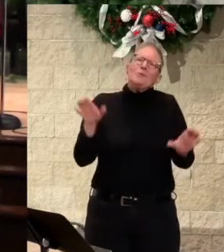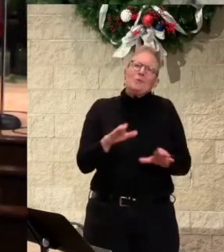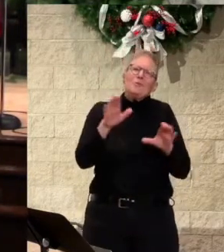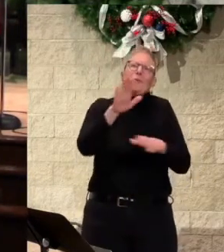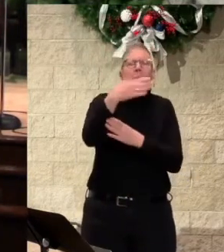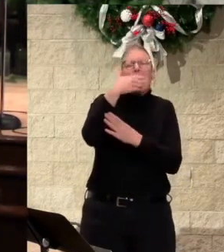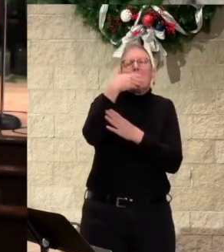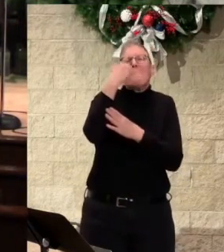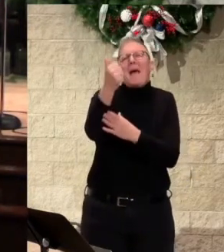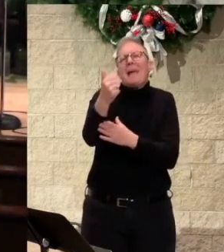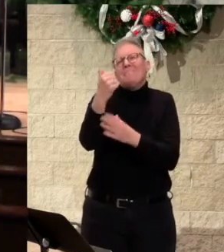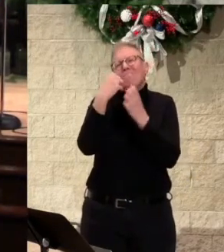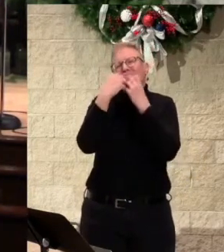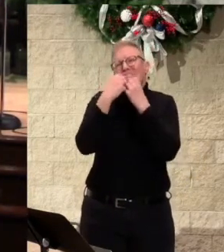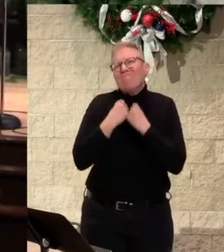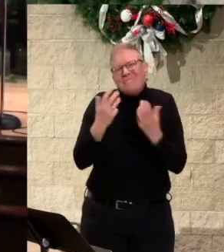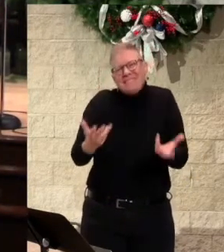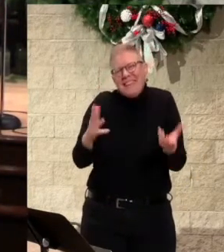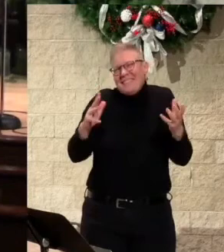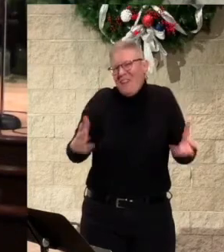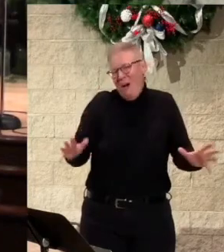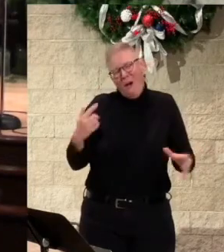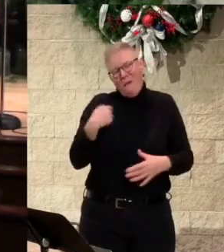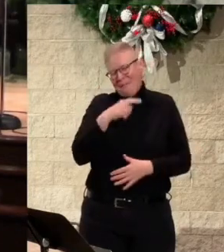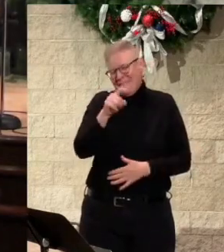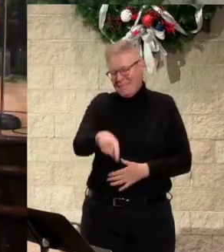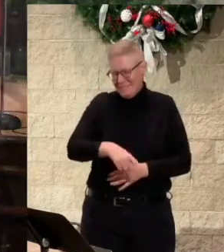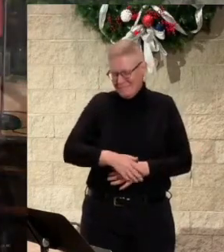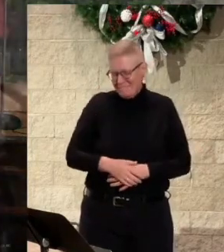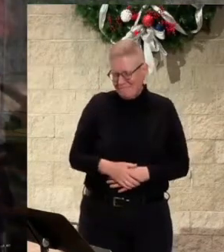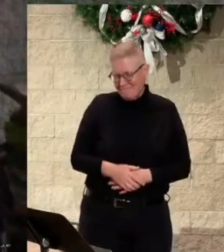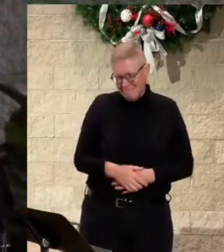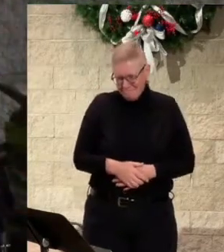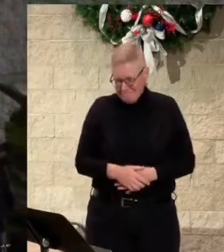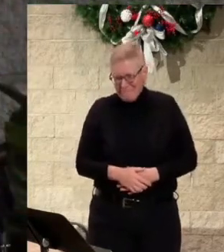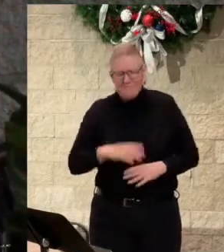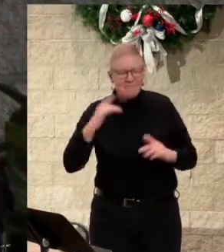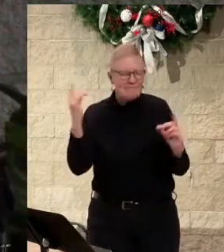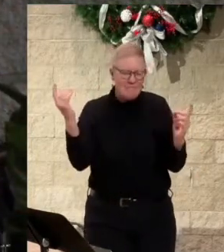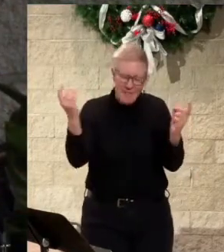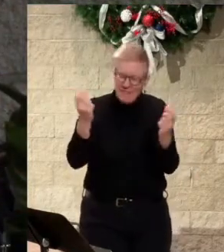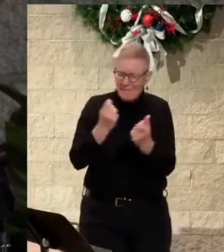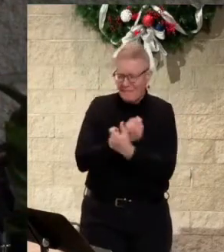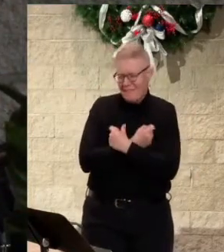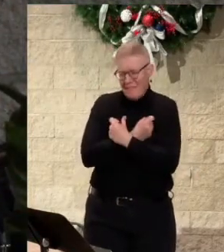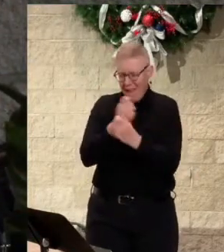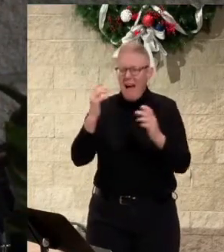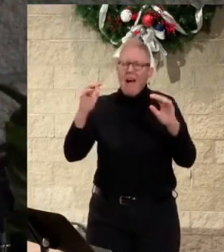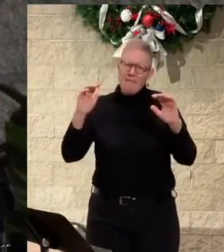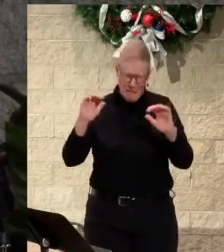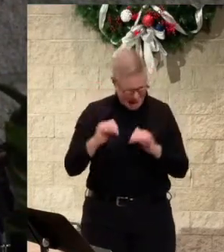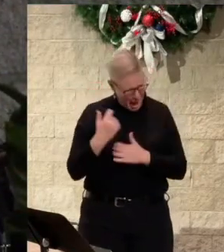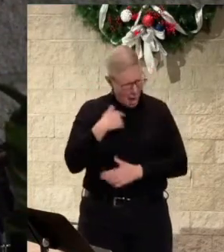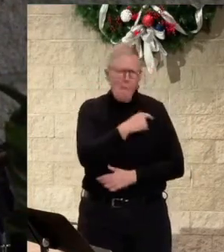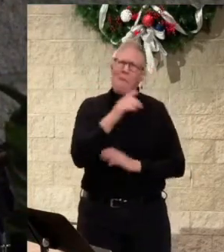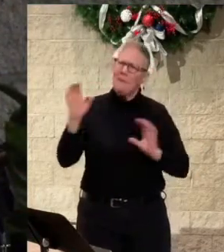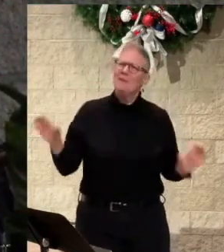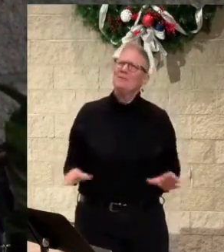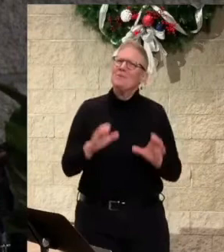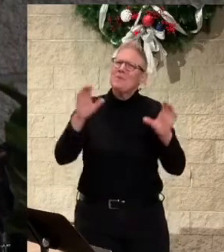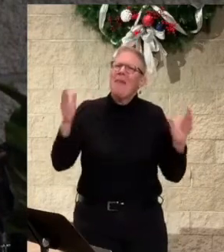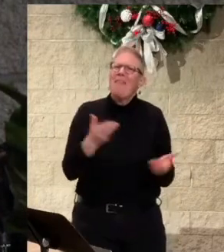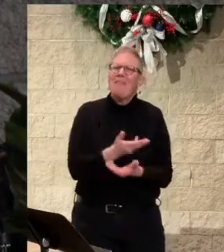my love. That's all anyone ever wanted. Love is how we do. Let